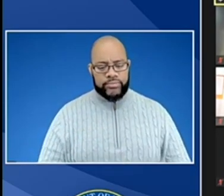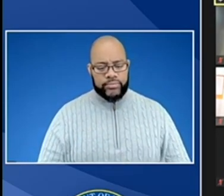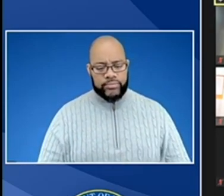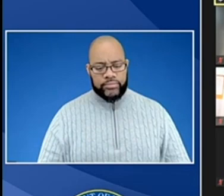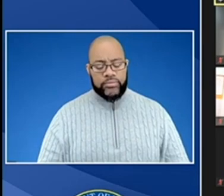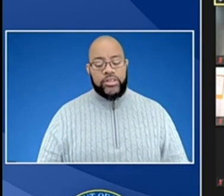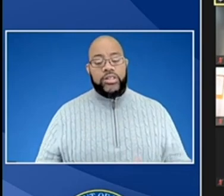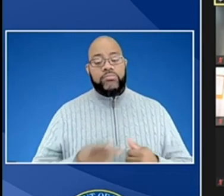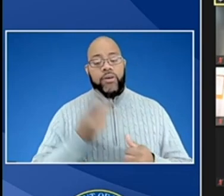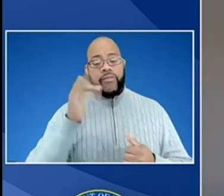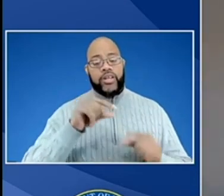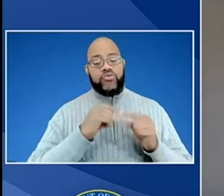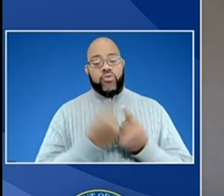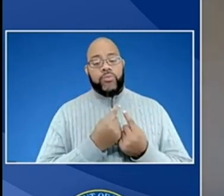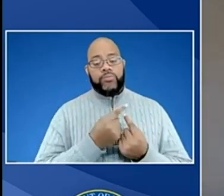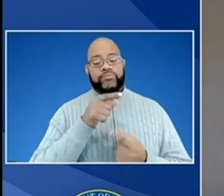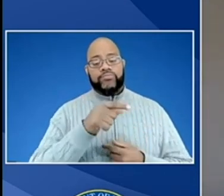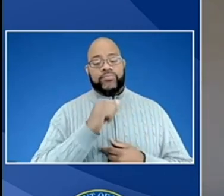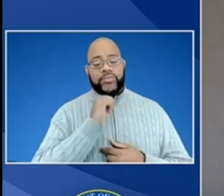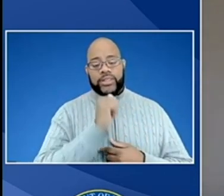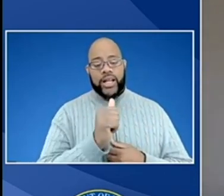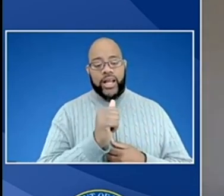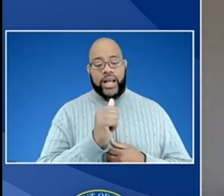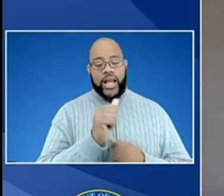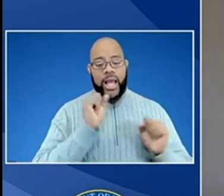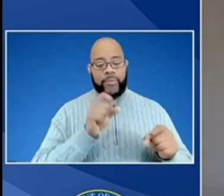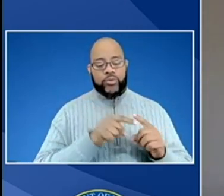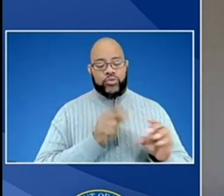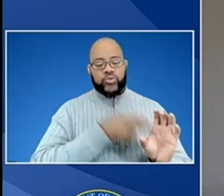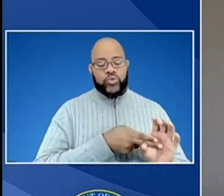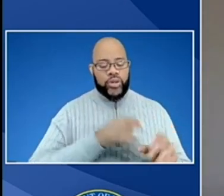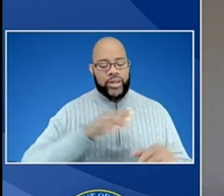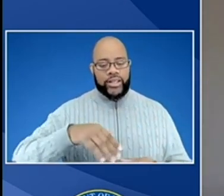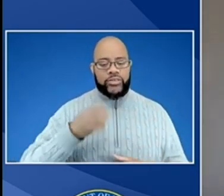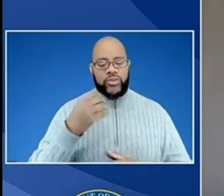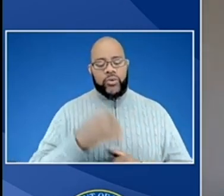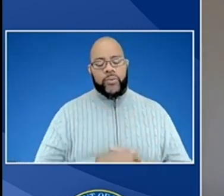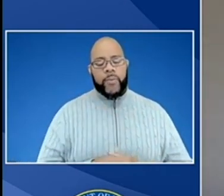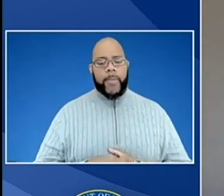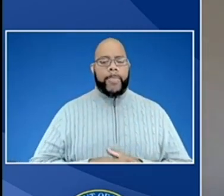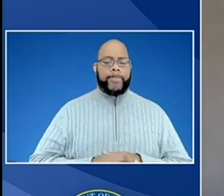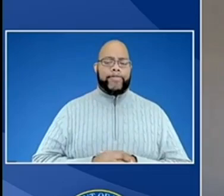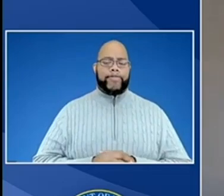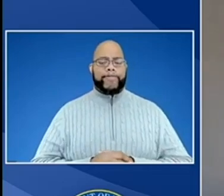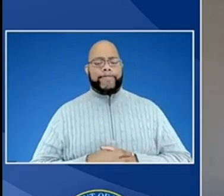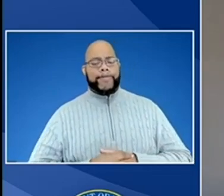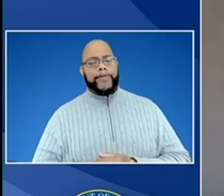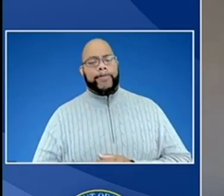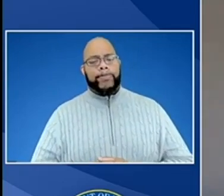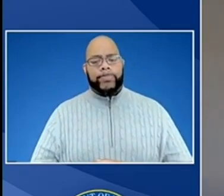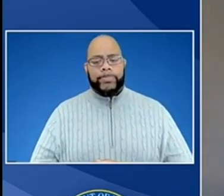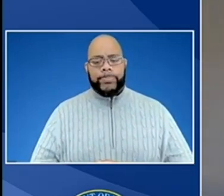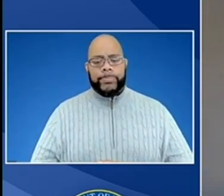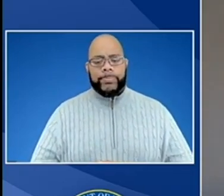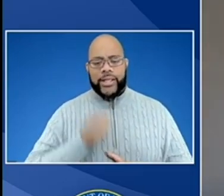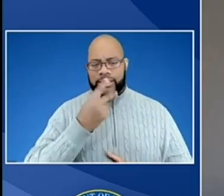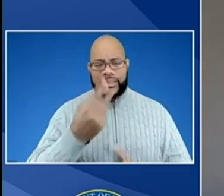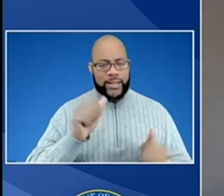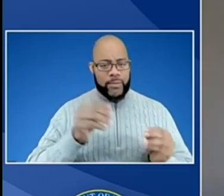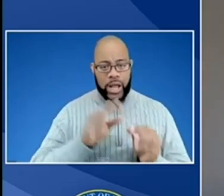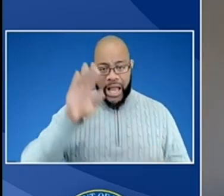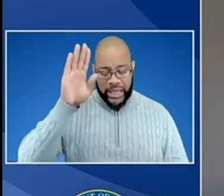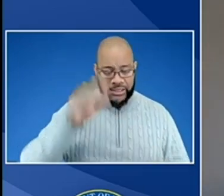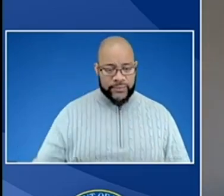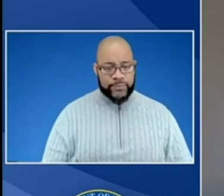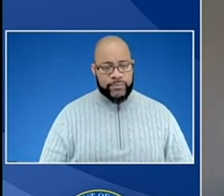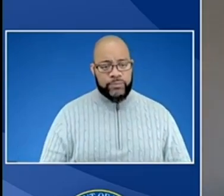primary for that group who has not been able to join us yet. So, all right, I'm not seeing any more hands